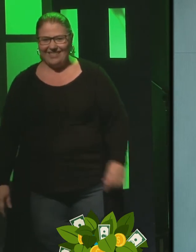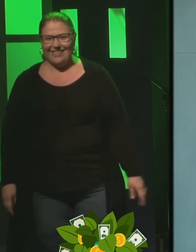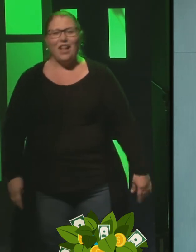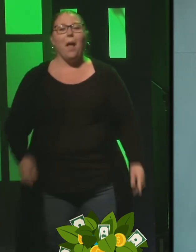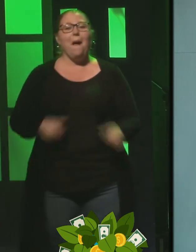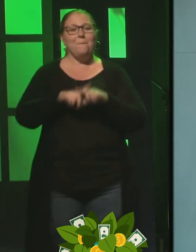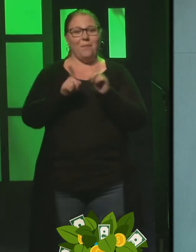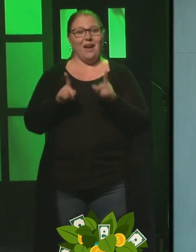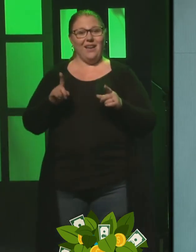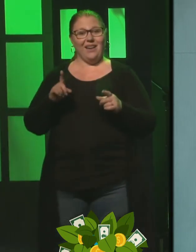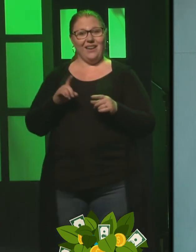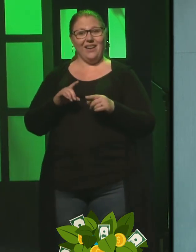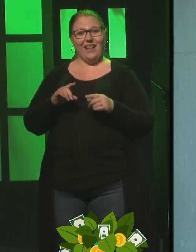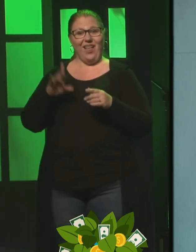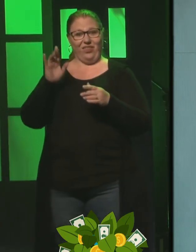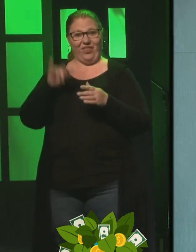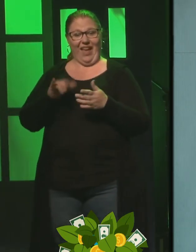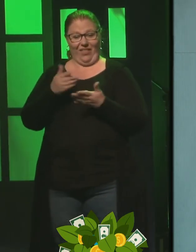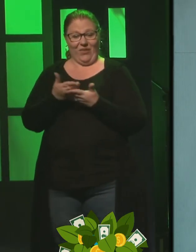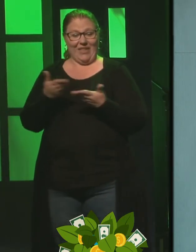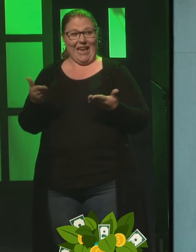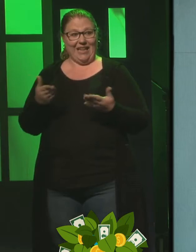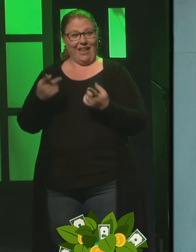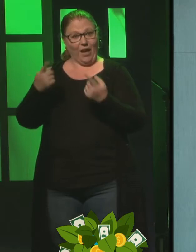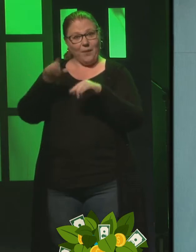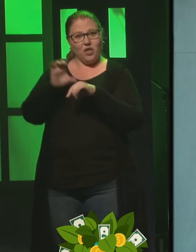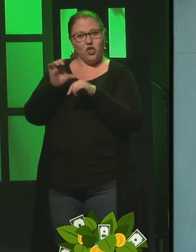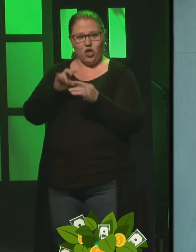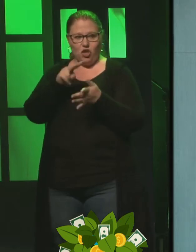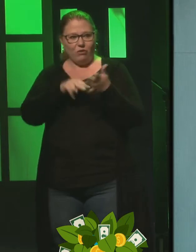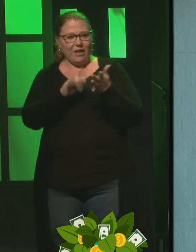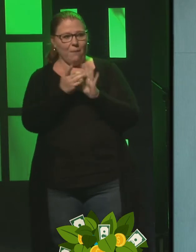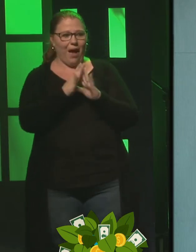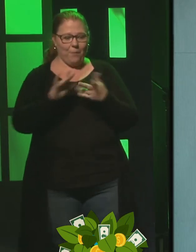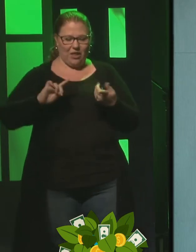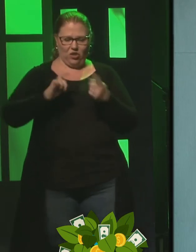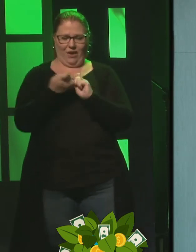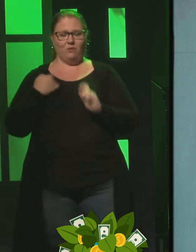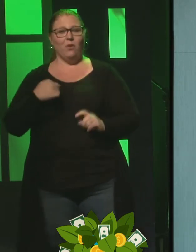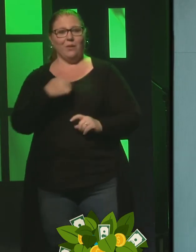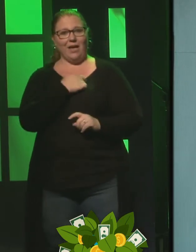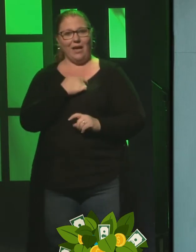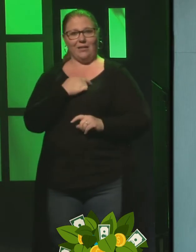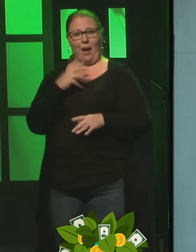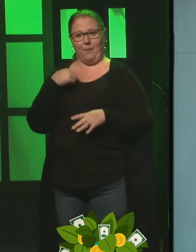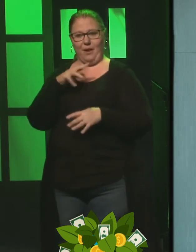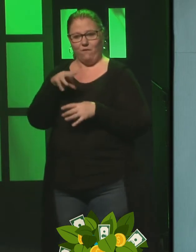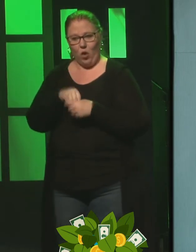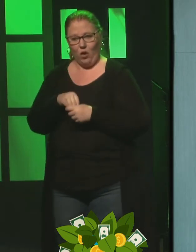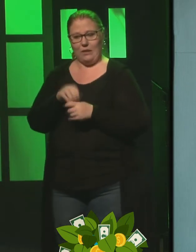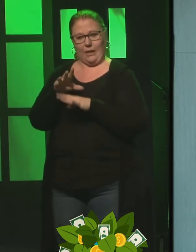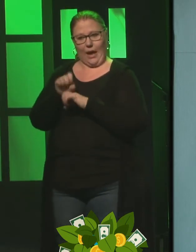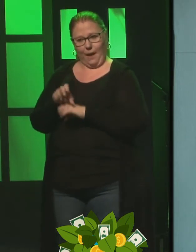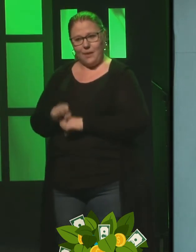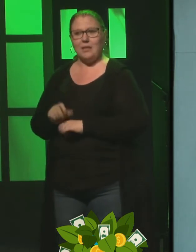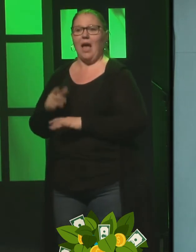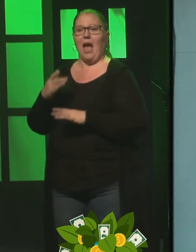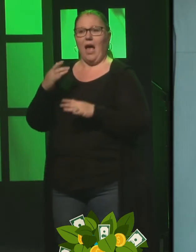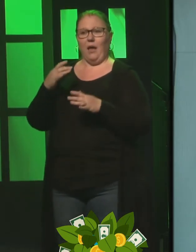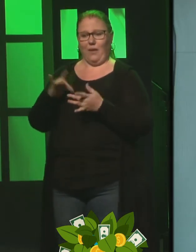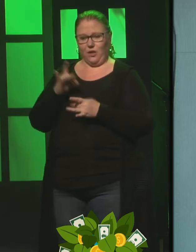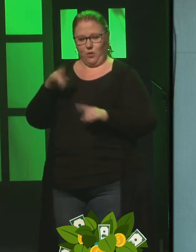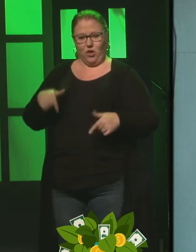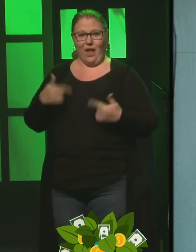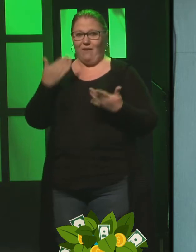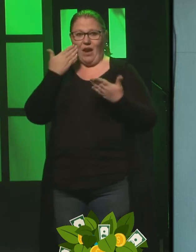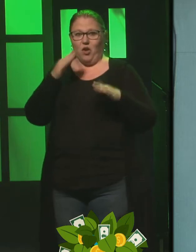But they transform us. So I engage in a lot of spiritual habits these days that right now I'm in a season in my spiritual life. I have no idea if